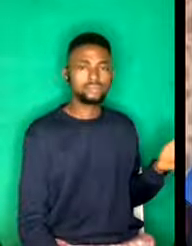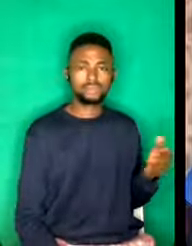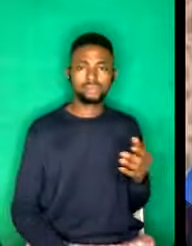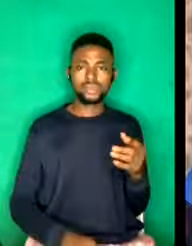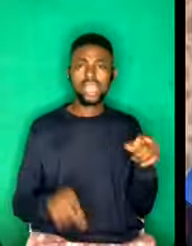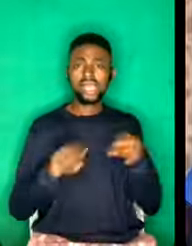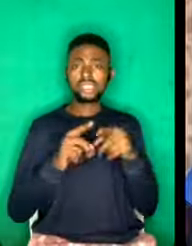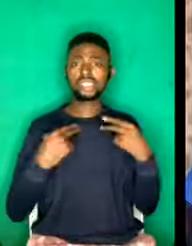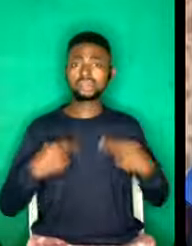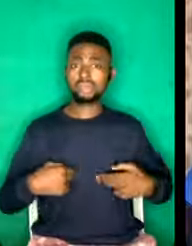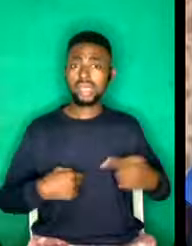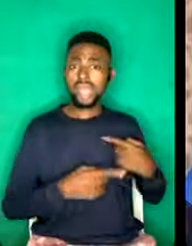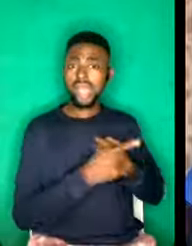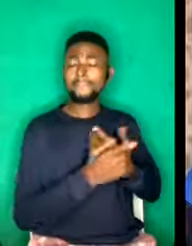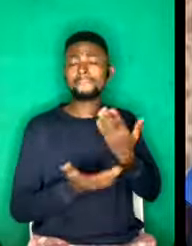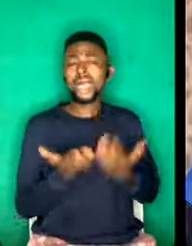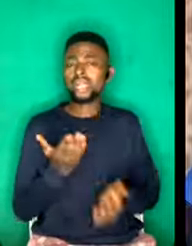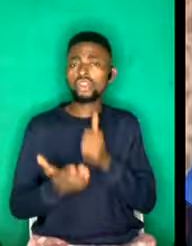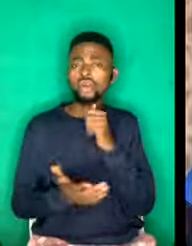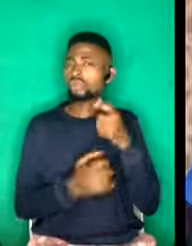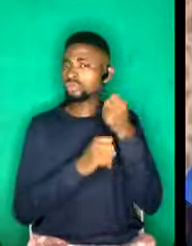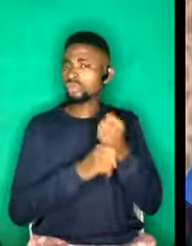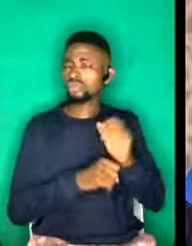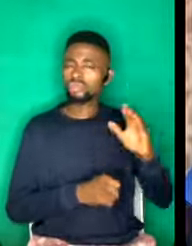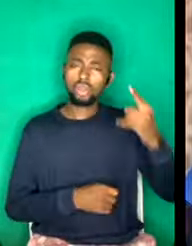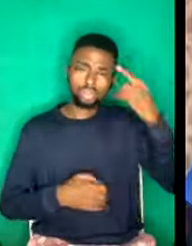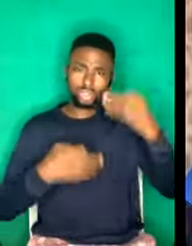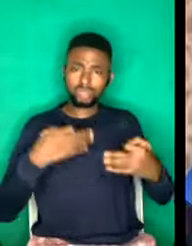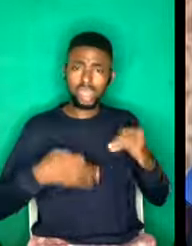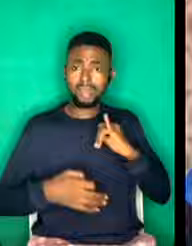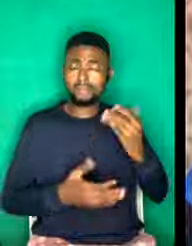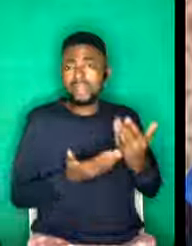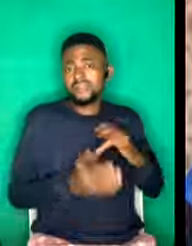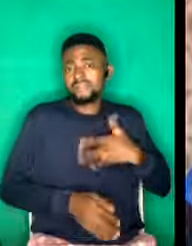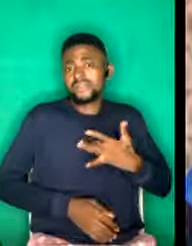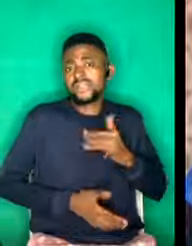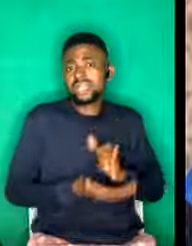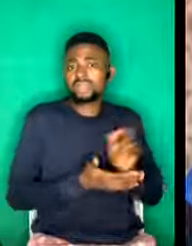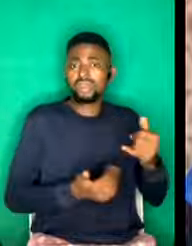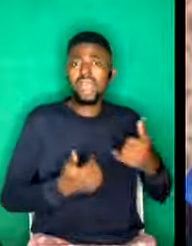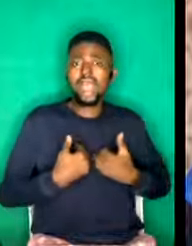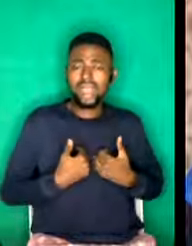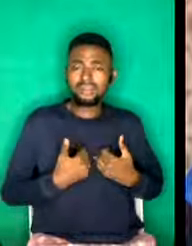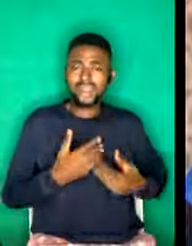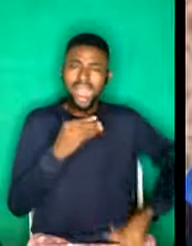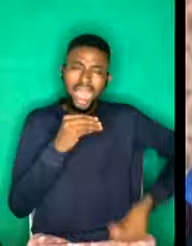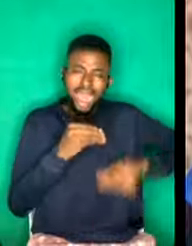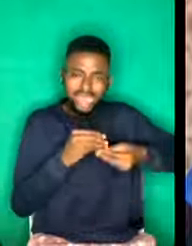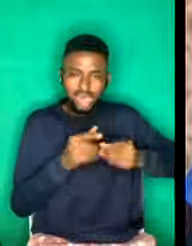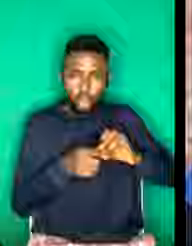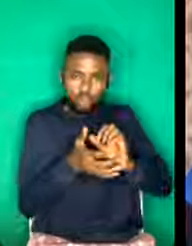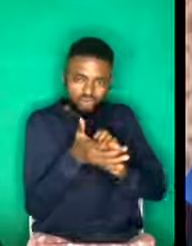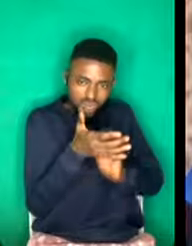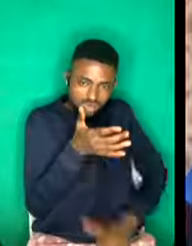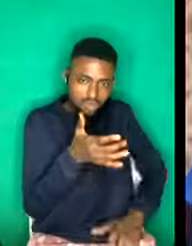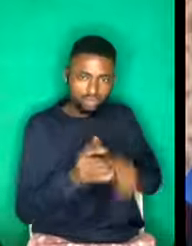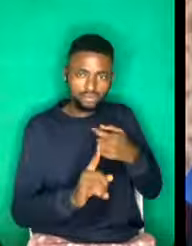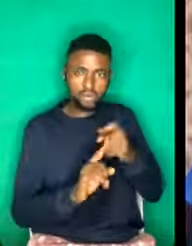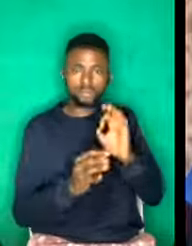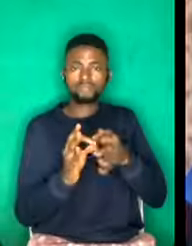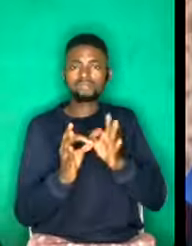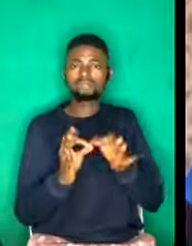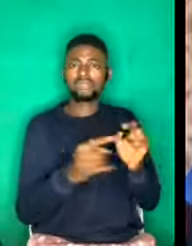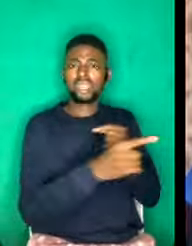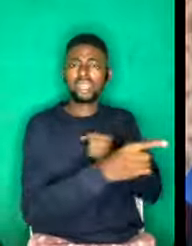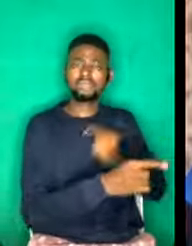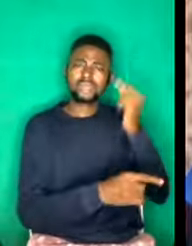your judgment. I might feel that you've lost or you've added one or two things. And I'm imagining if this kind of attitude is